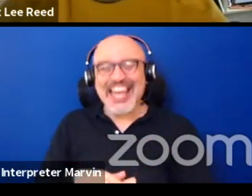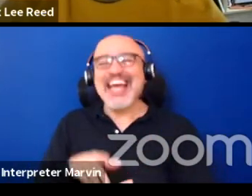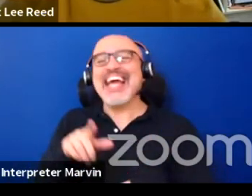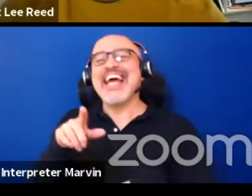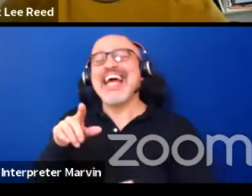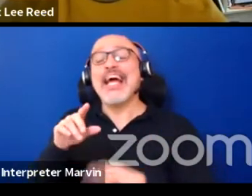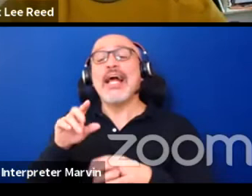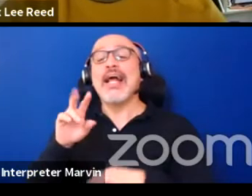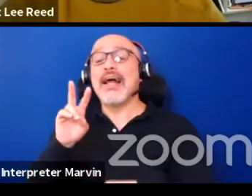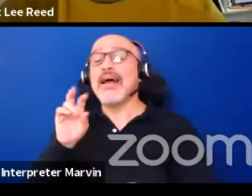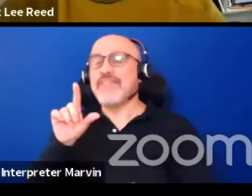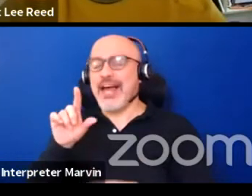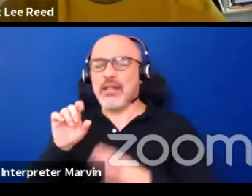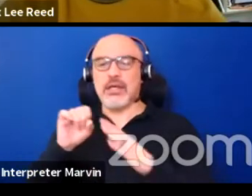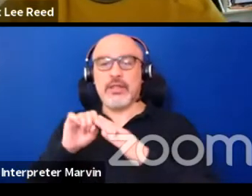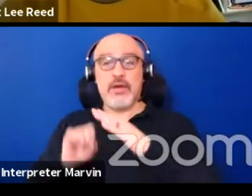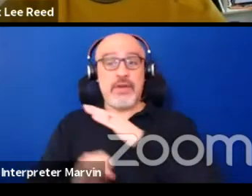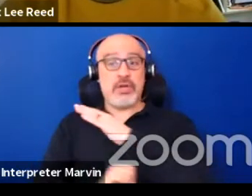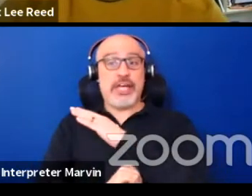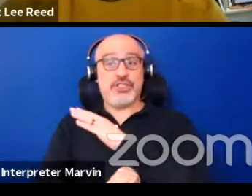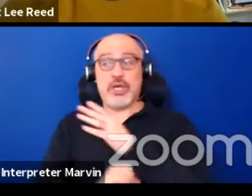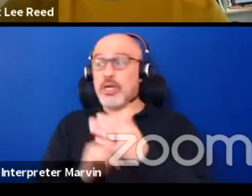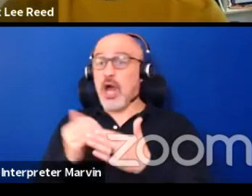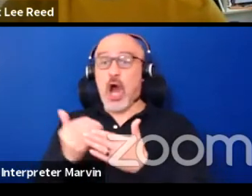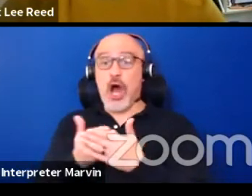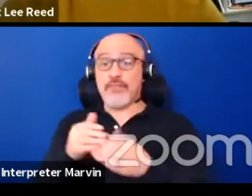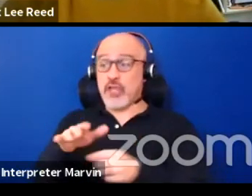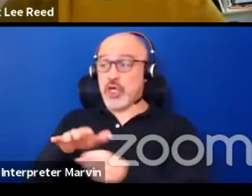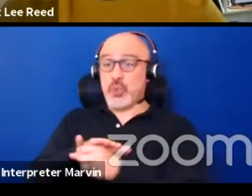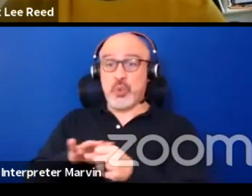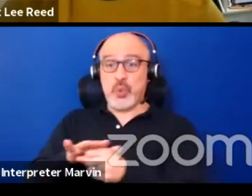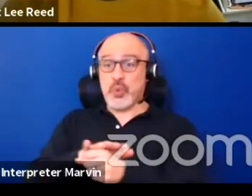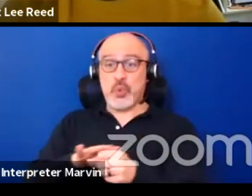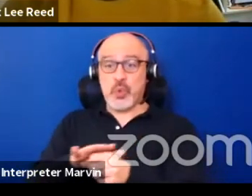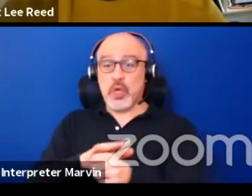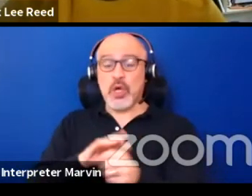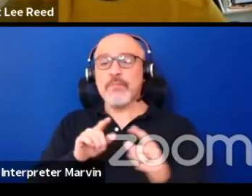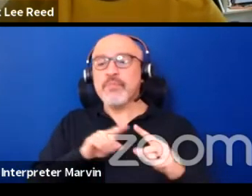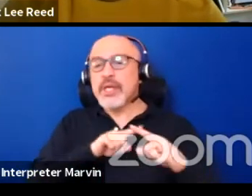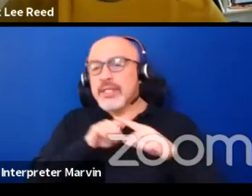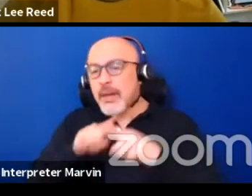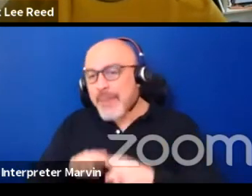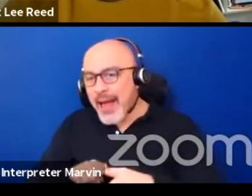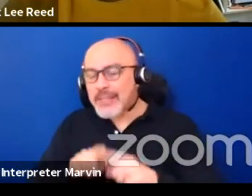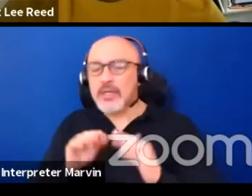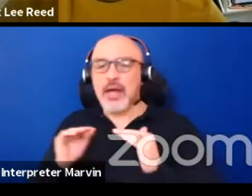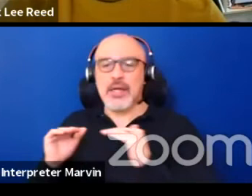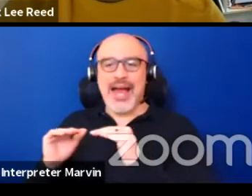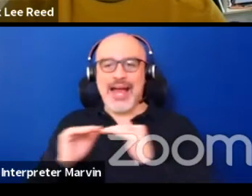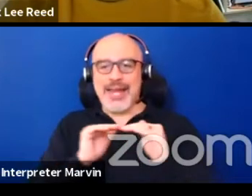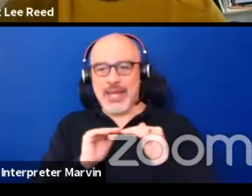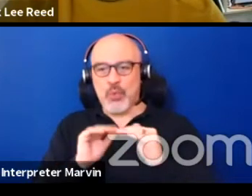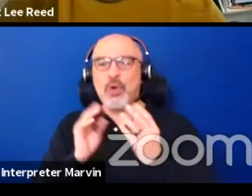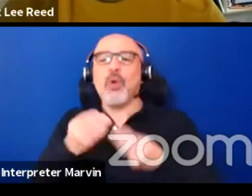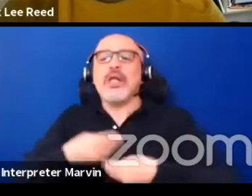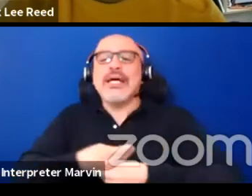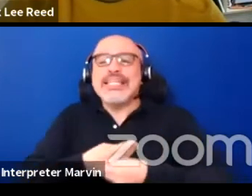whatever this new landscape is going to be, it's going to rest on the equitable distribution of